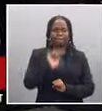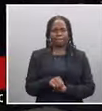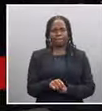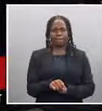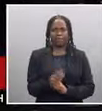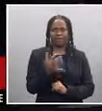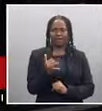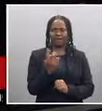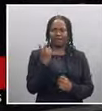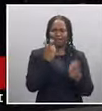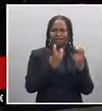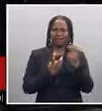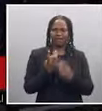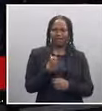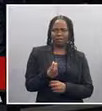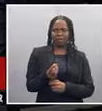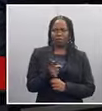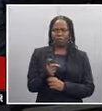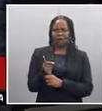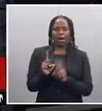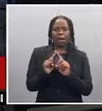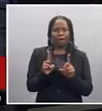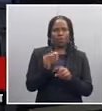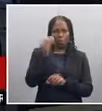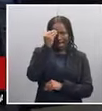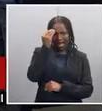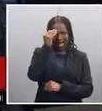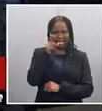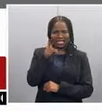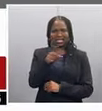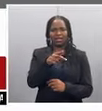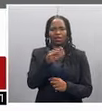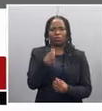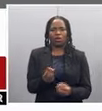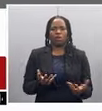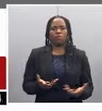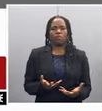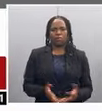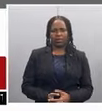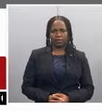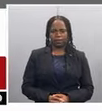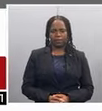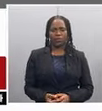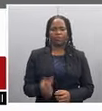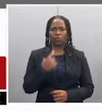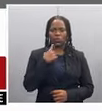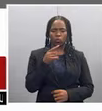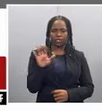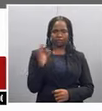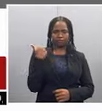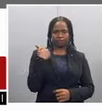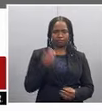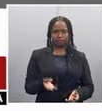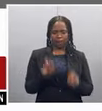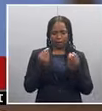in its search for Courtney, all the while she was holed up in his room. Saunders says he returned to find Courtney